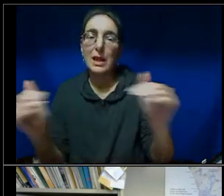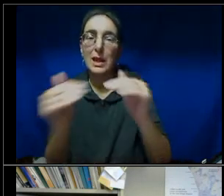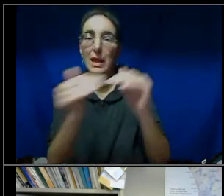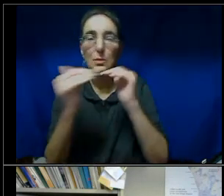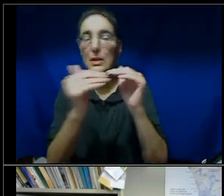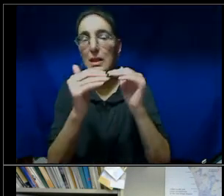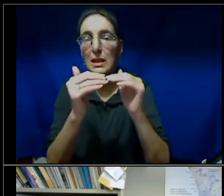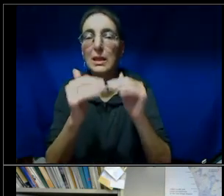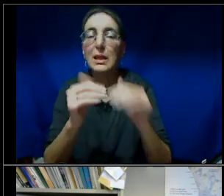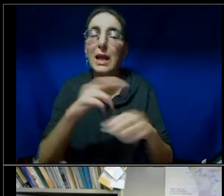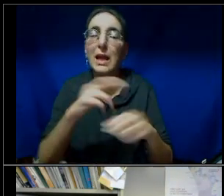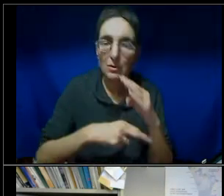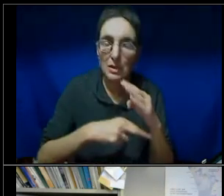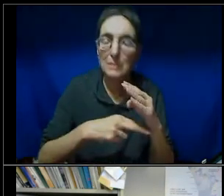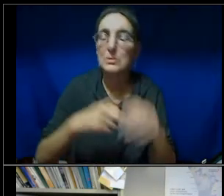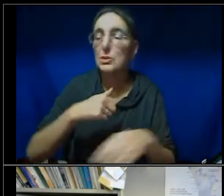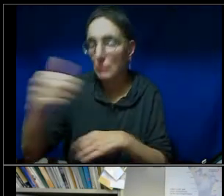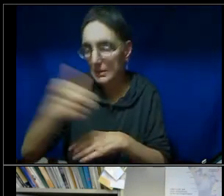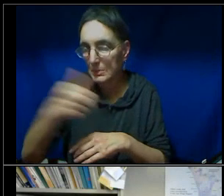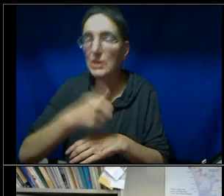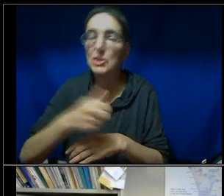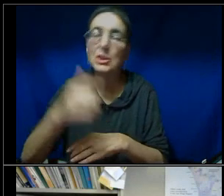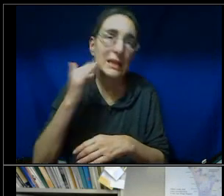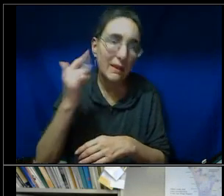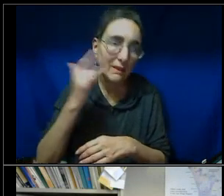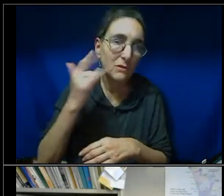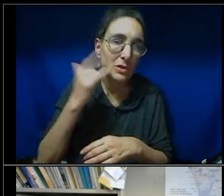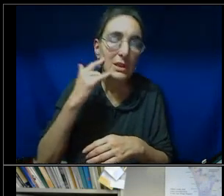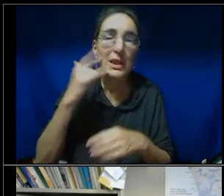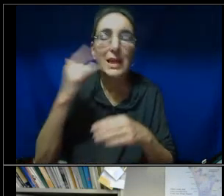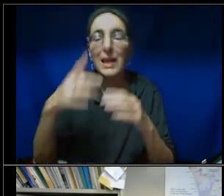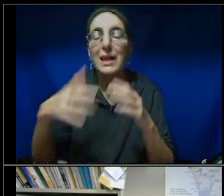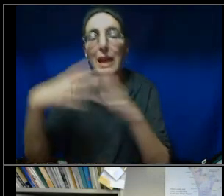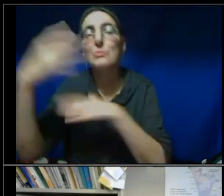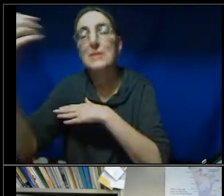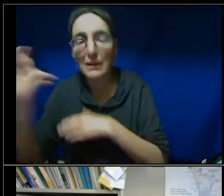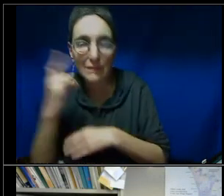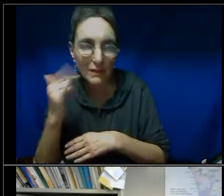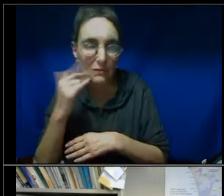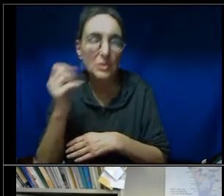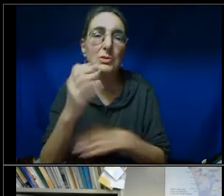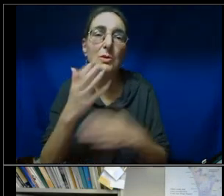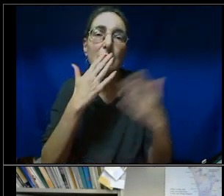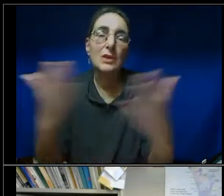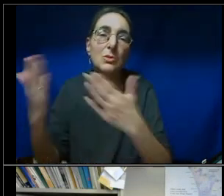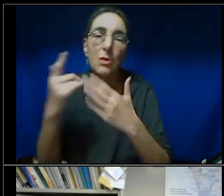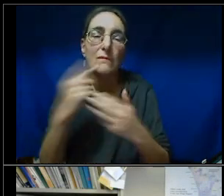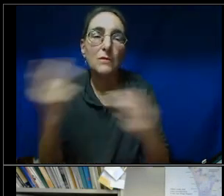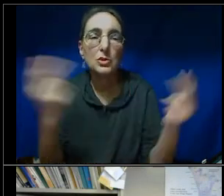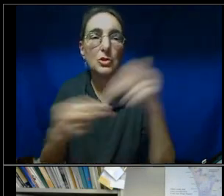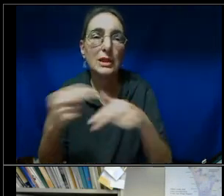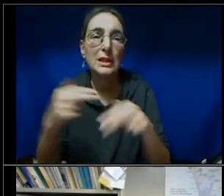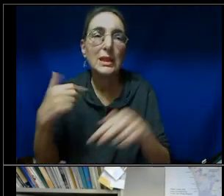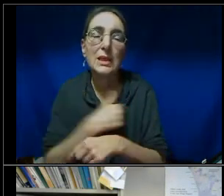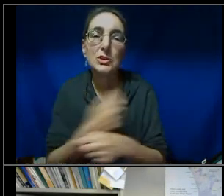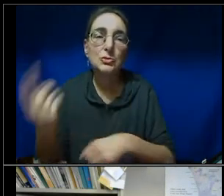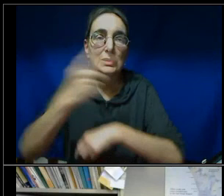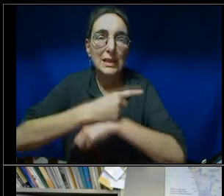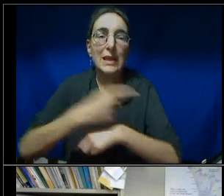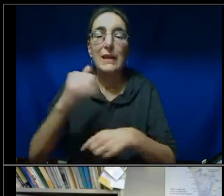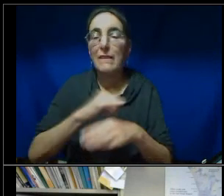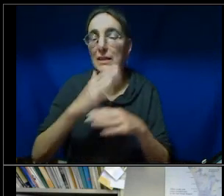transportation in California and beyond. So thanks everybody for joining us today, and that is the